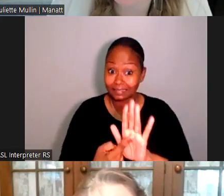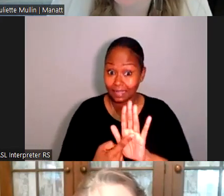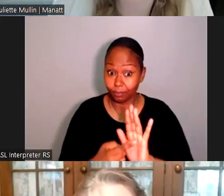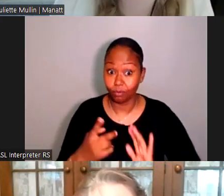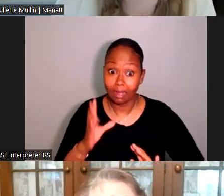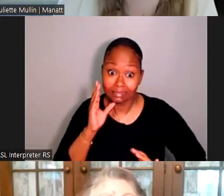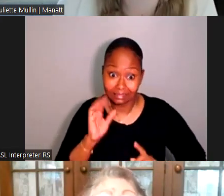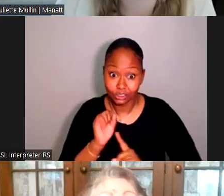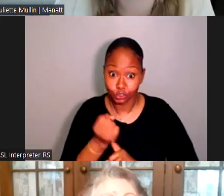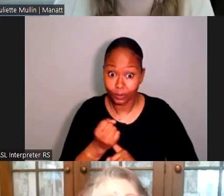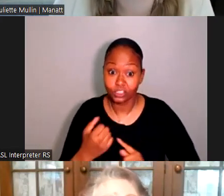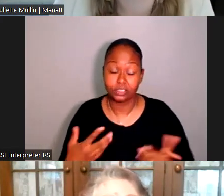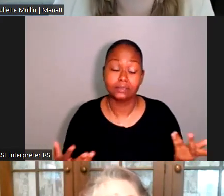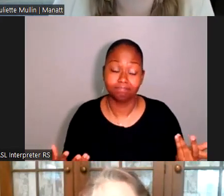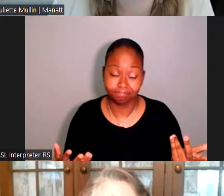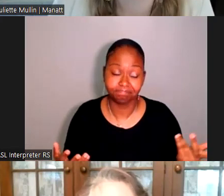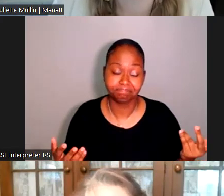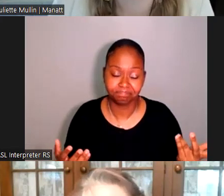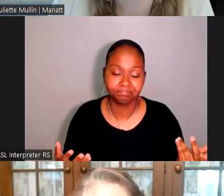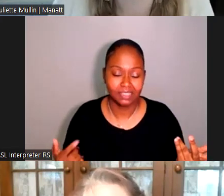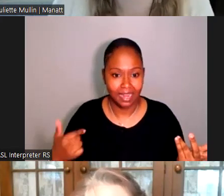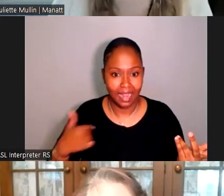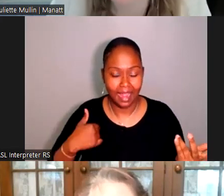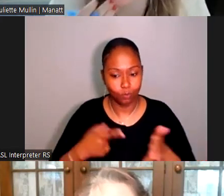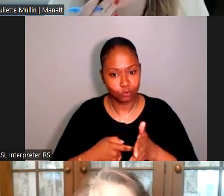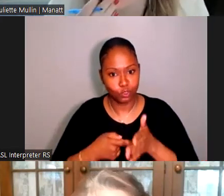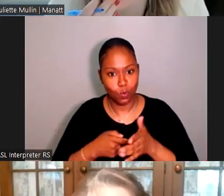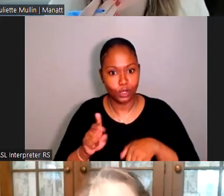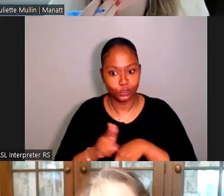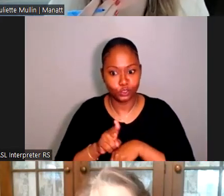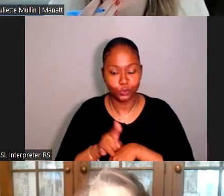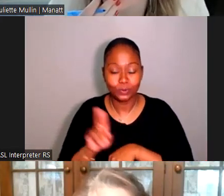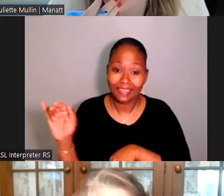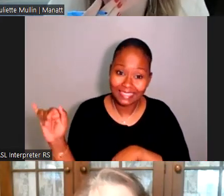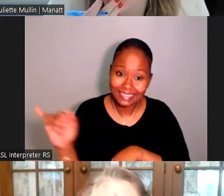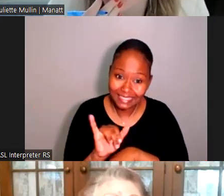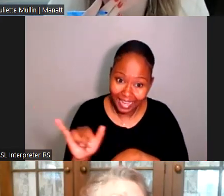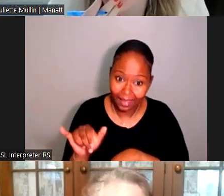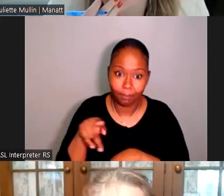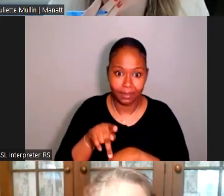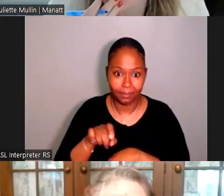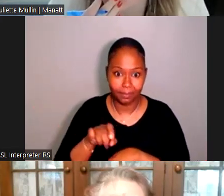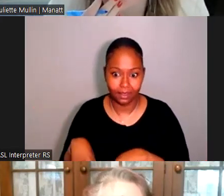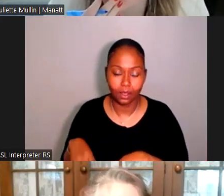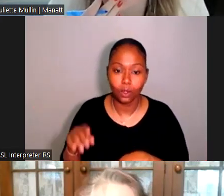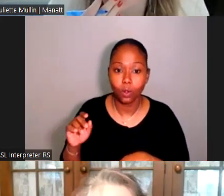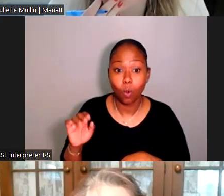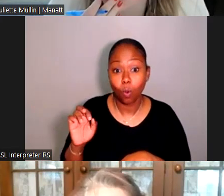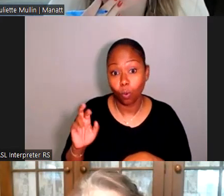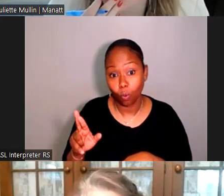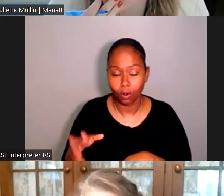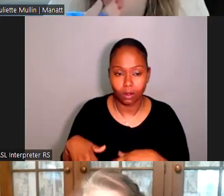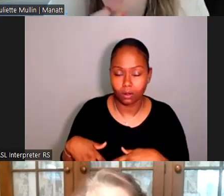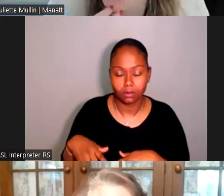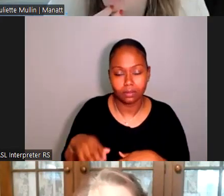ran into where I was required to use the same PPE or PPE that was required by